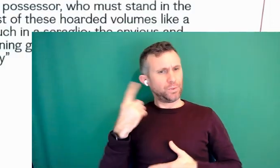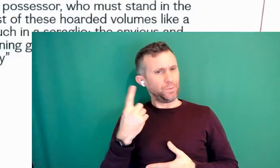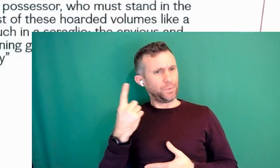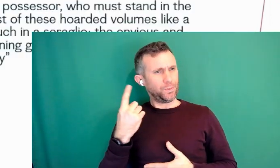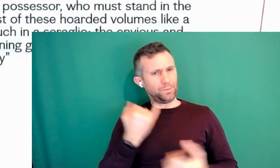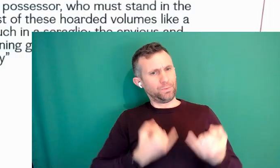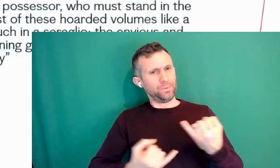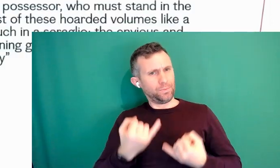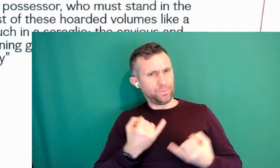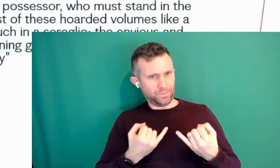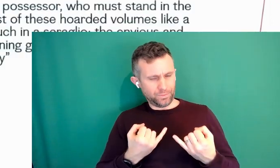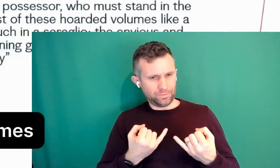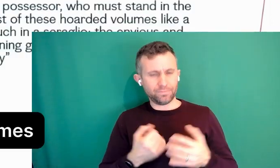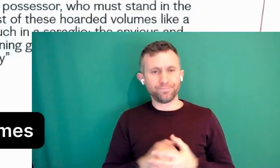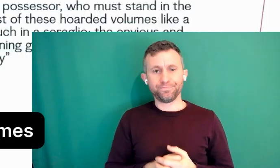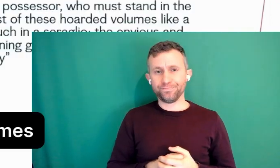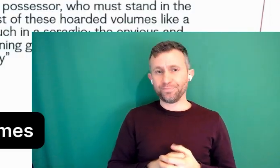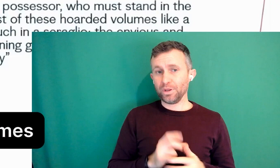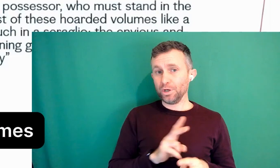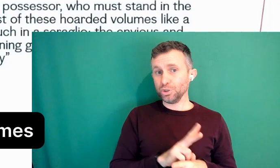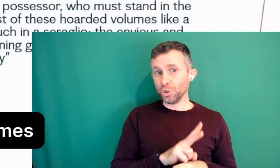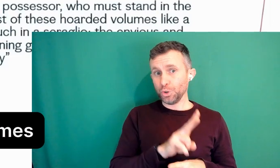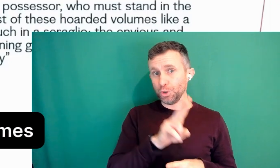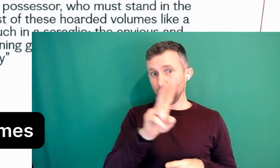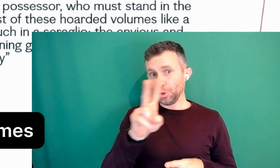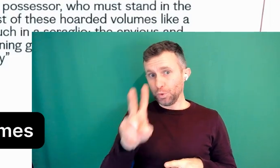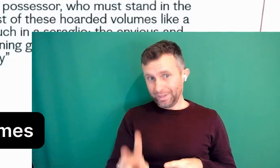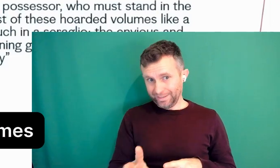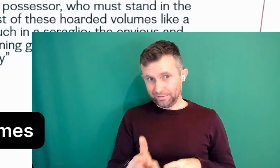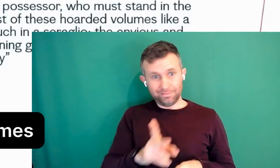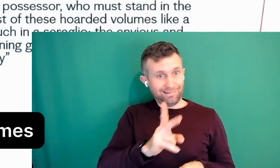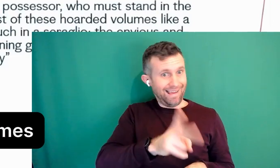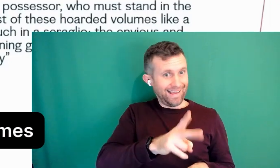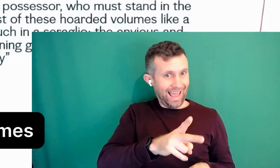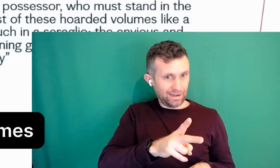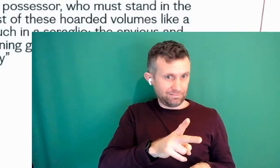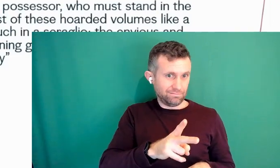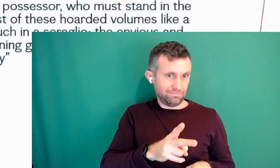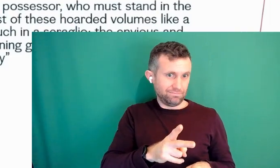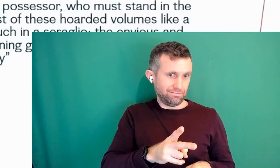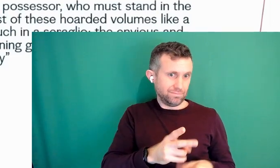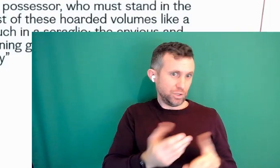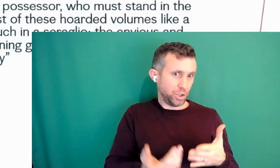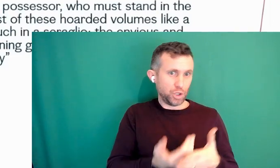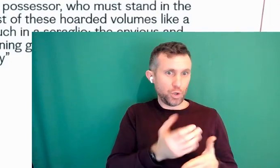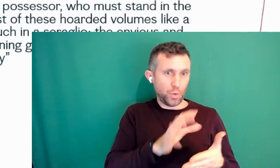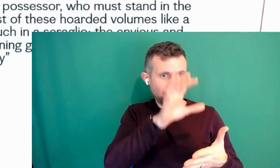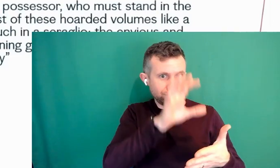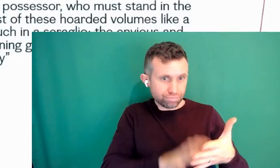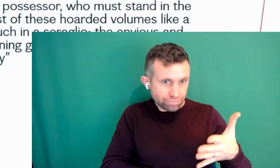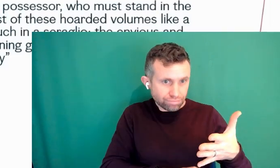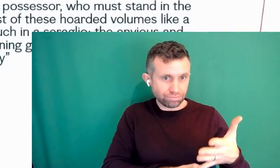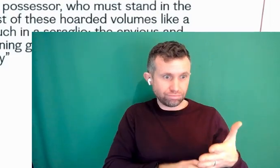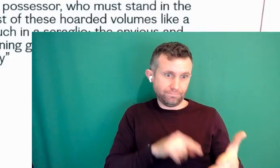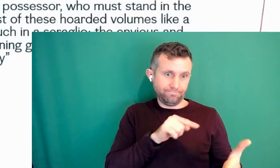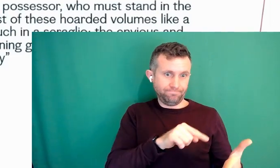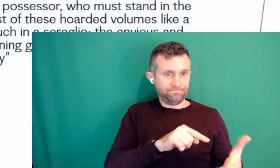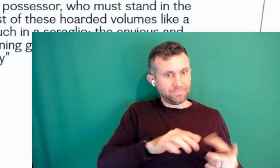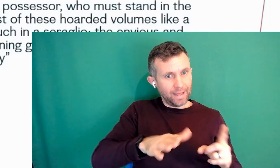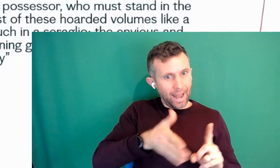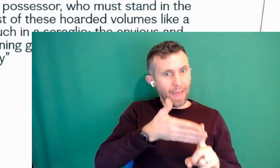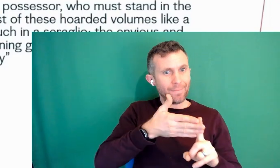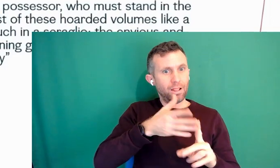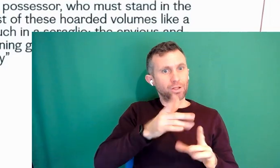The possessor, who must stand in the midst of these hoarded volumes like a eunuch in a seraglio,